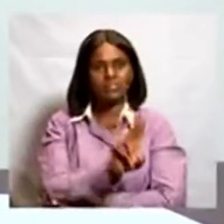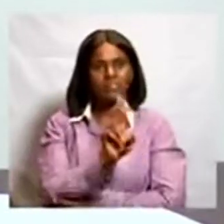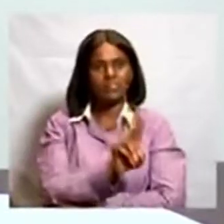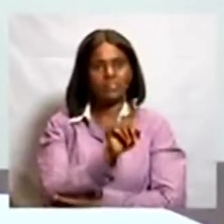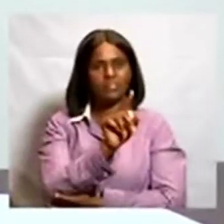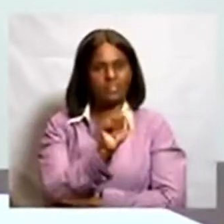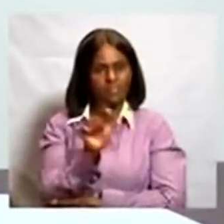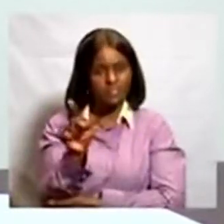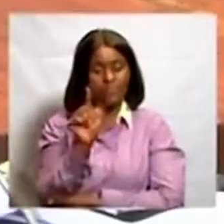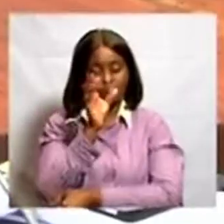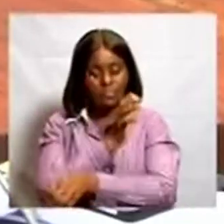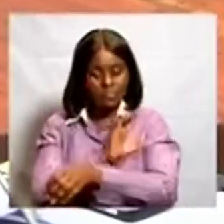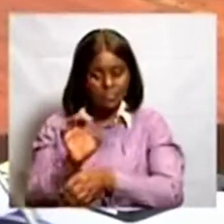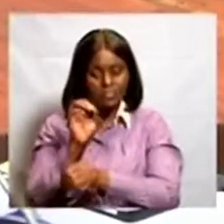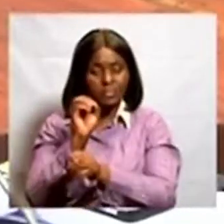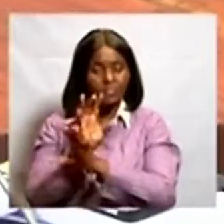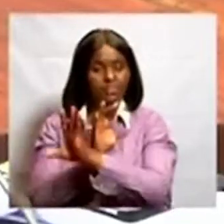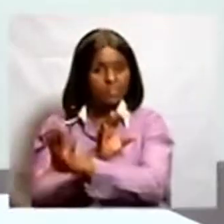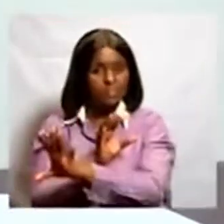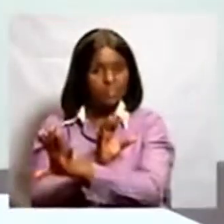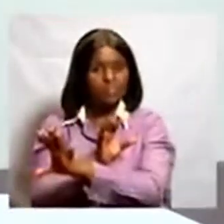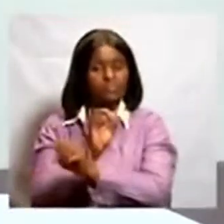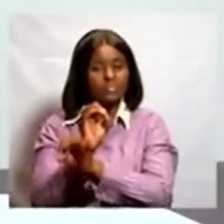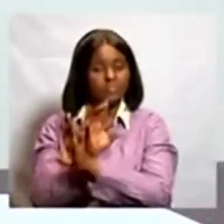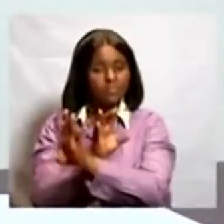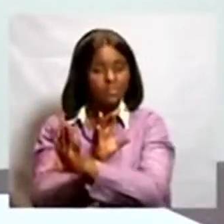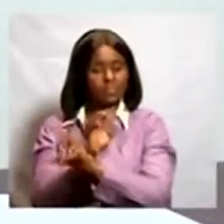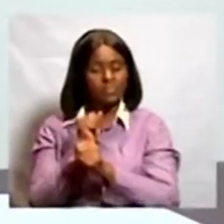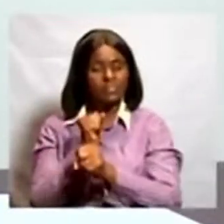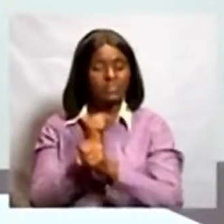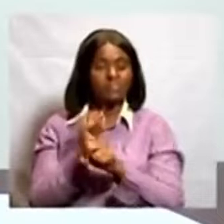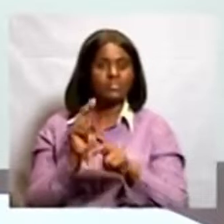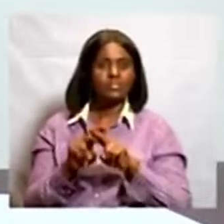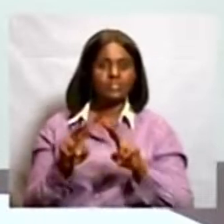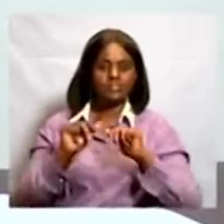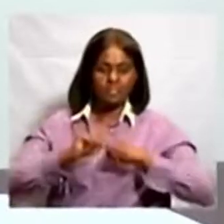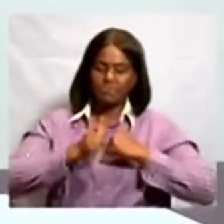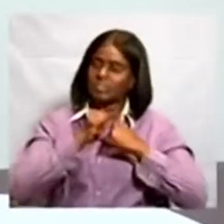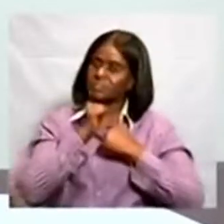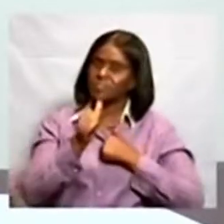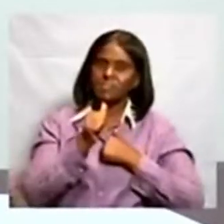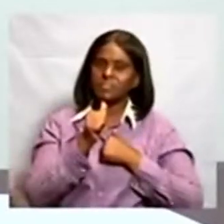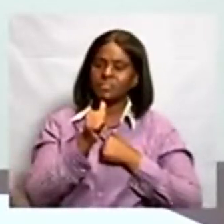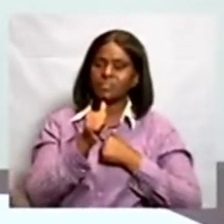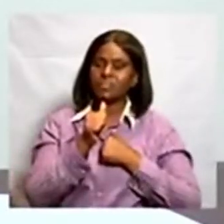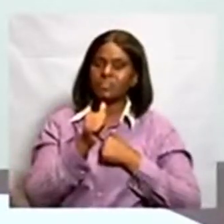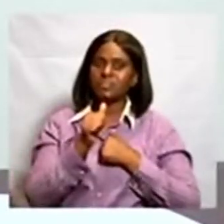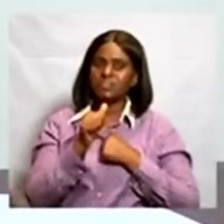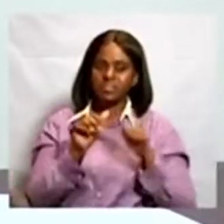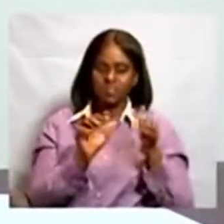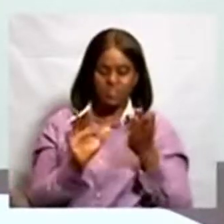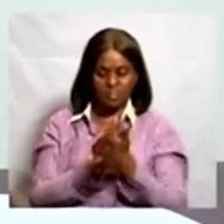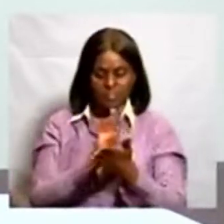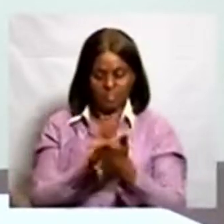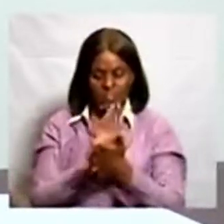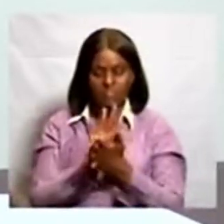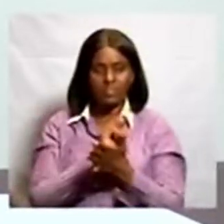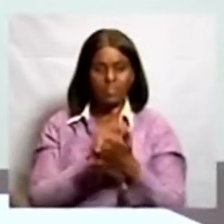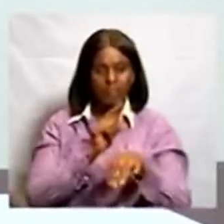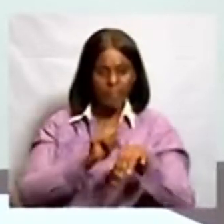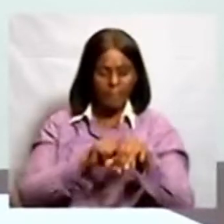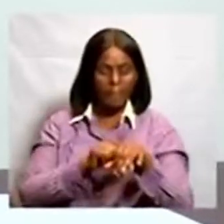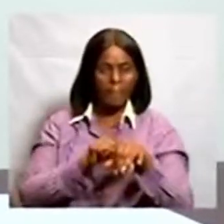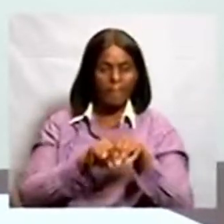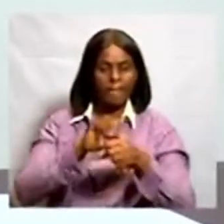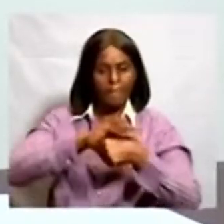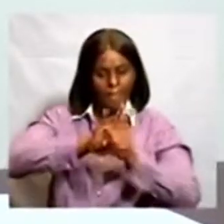that system already there now? Yes, the system is operational, Chair. We are not manual. We went digital during the period